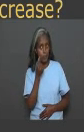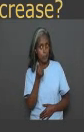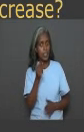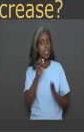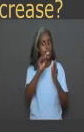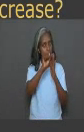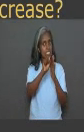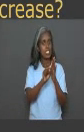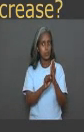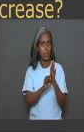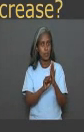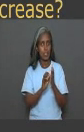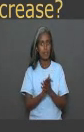September.